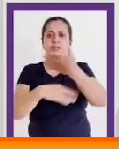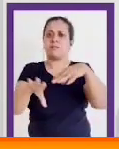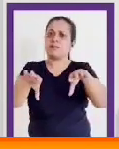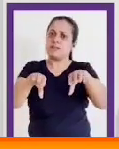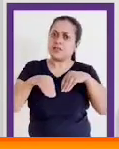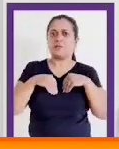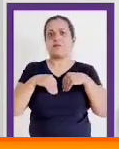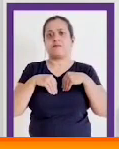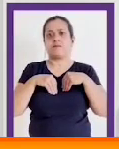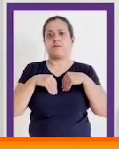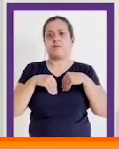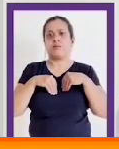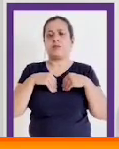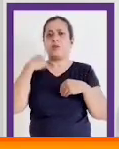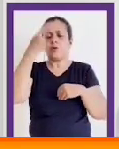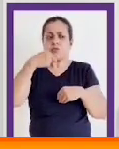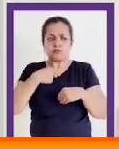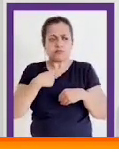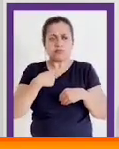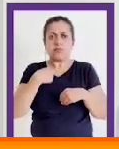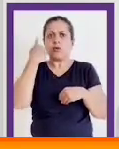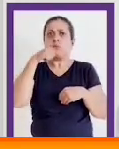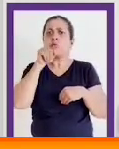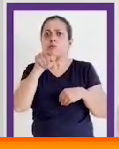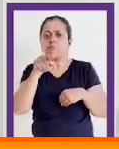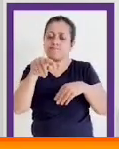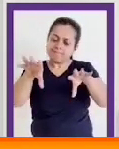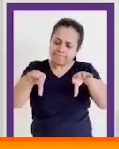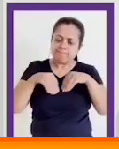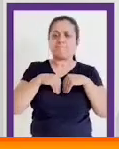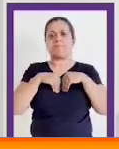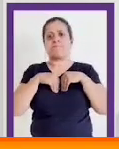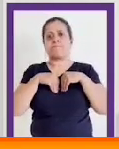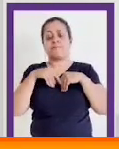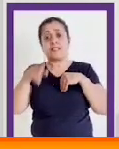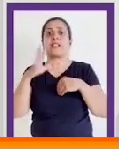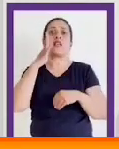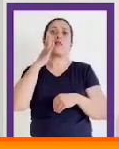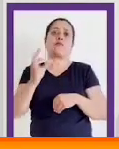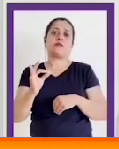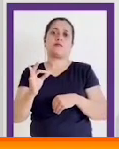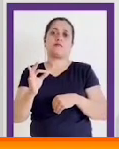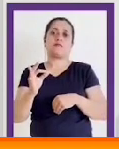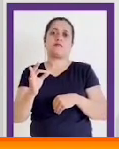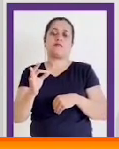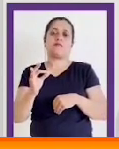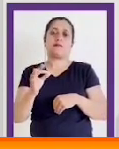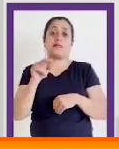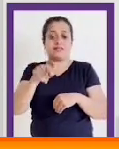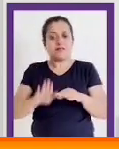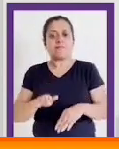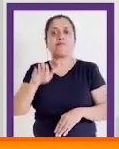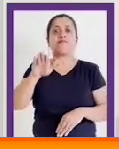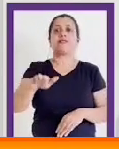accept your disability. Accept as what you are. That is very important because that's the first step